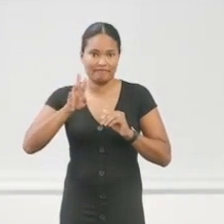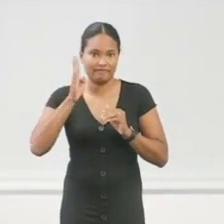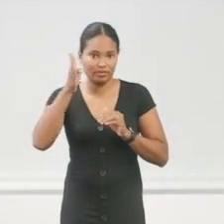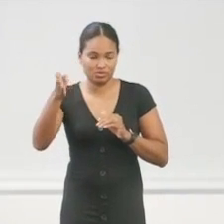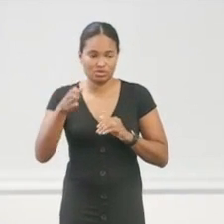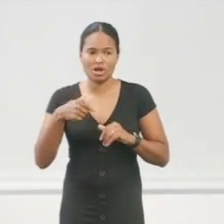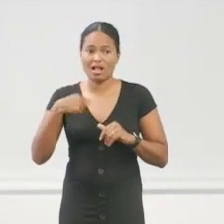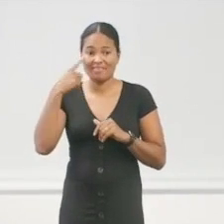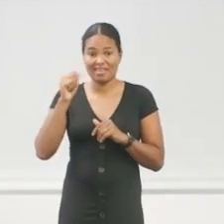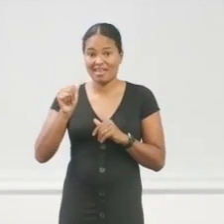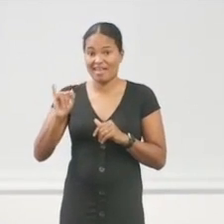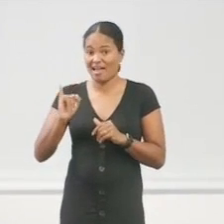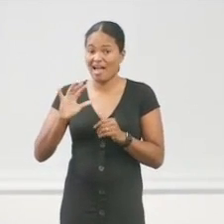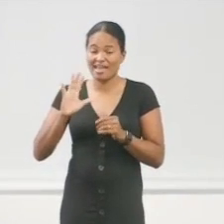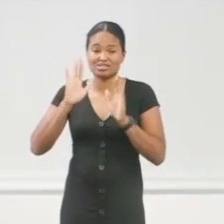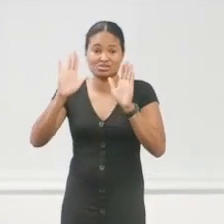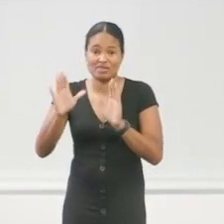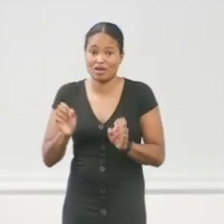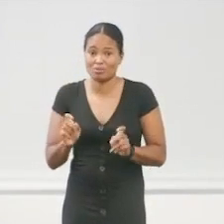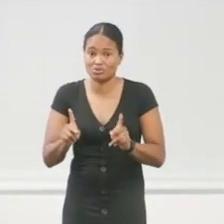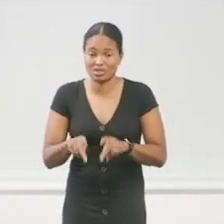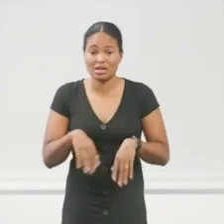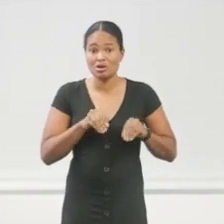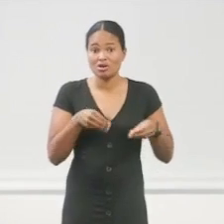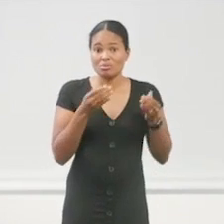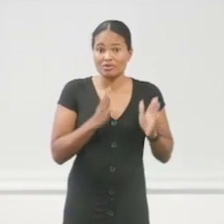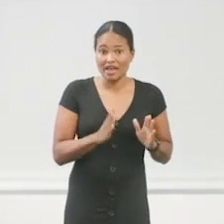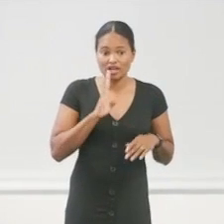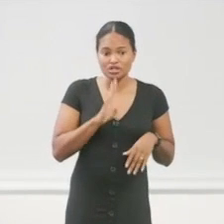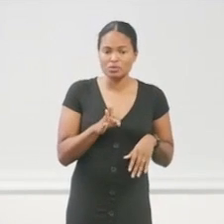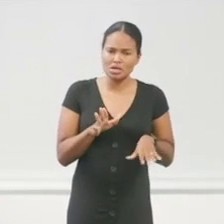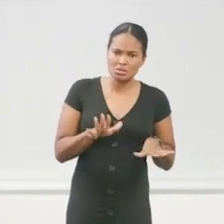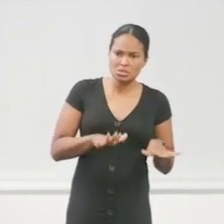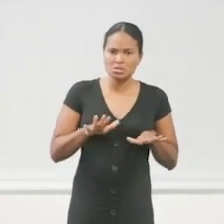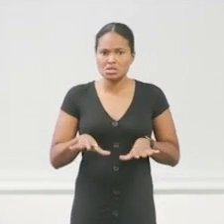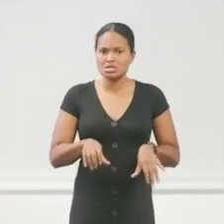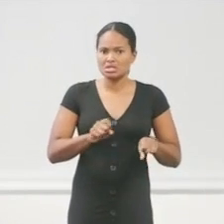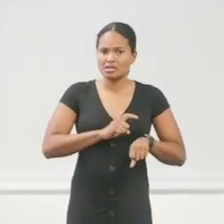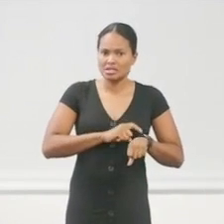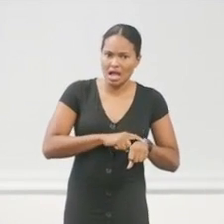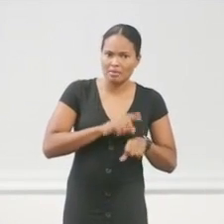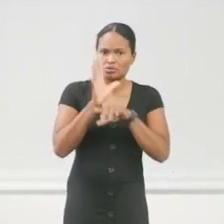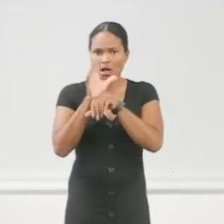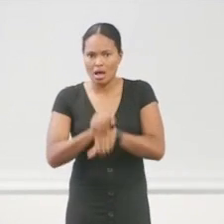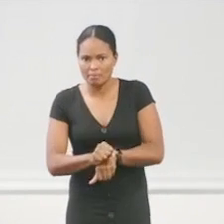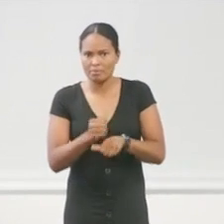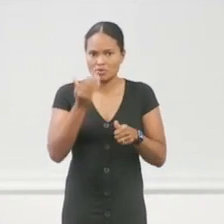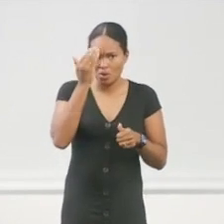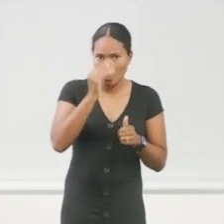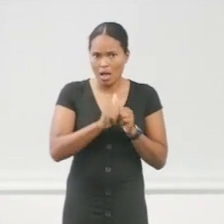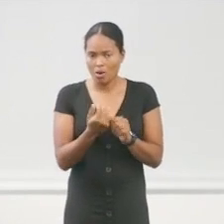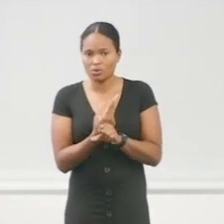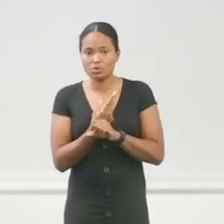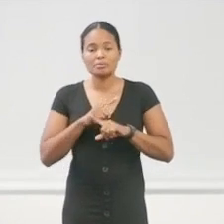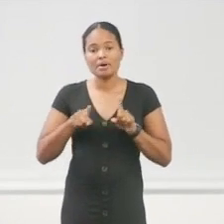opportunity. I think healthcare providers, are going to take some time to adopt it. But I have already seen a lot of